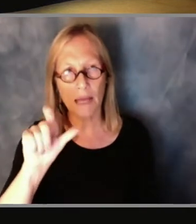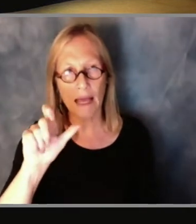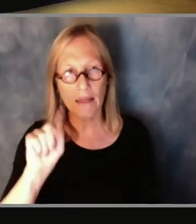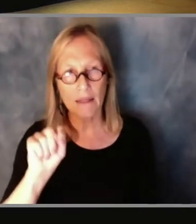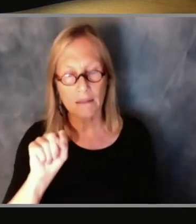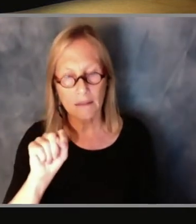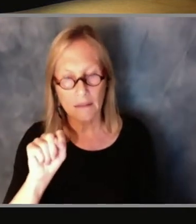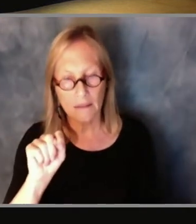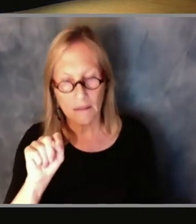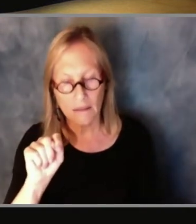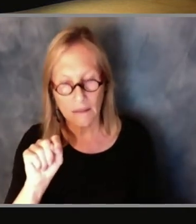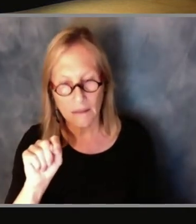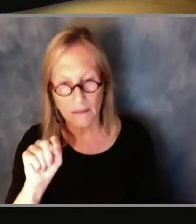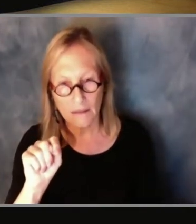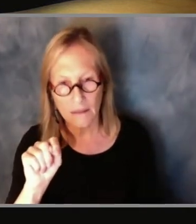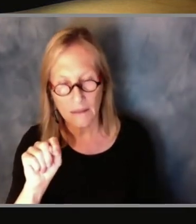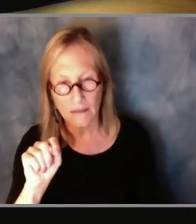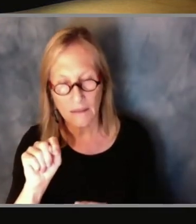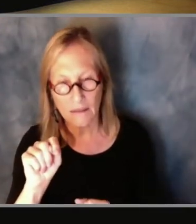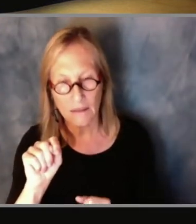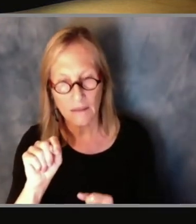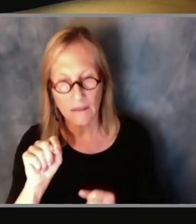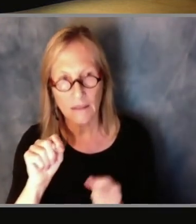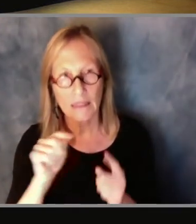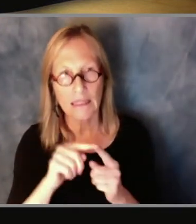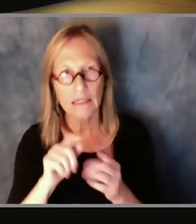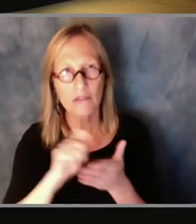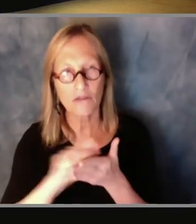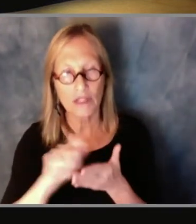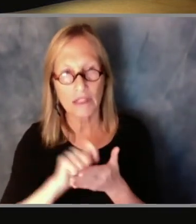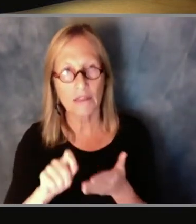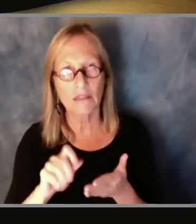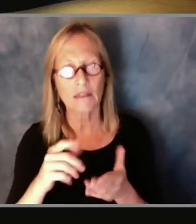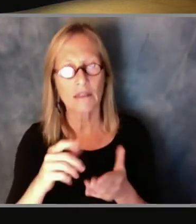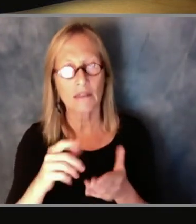early voting. They're able to vote and